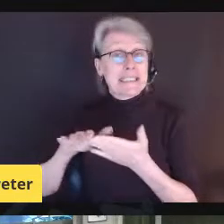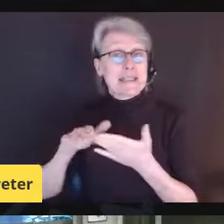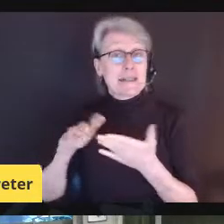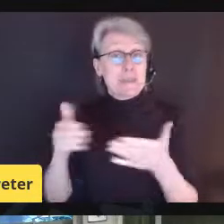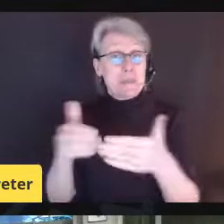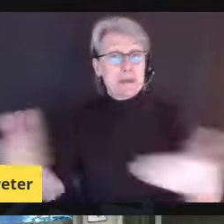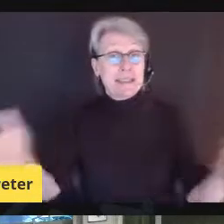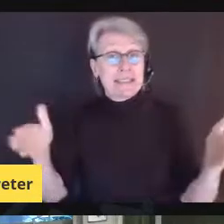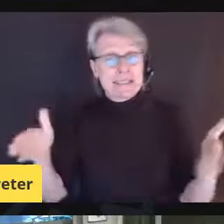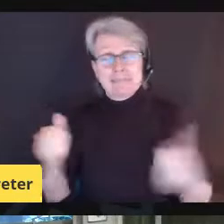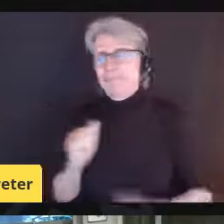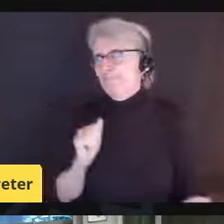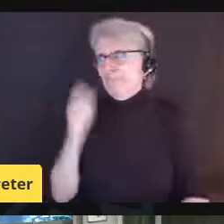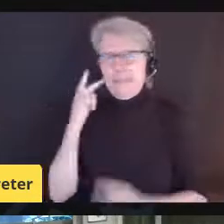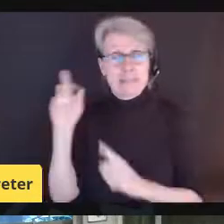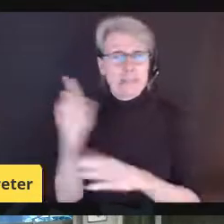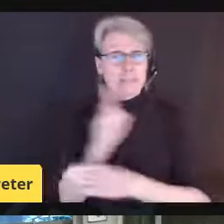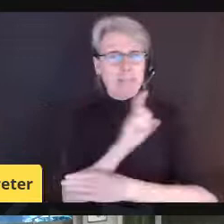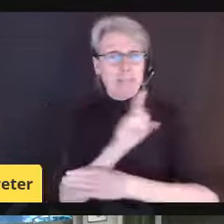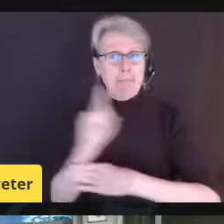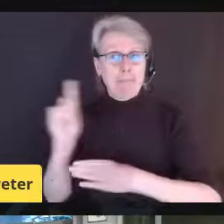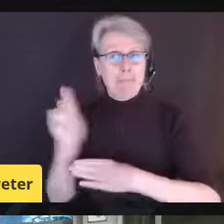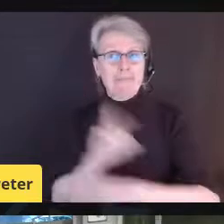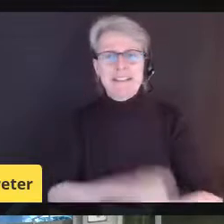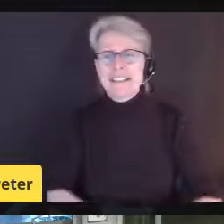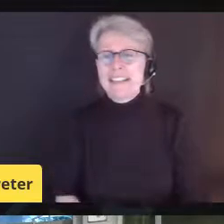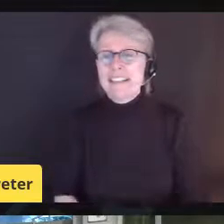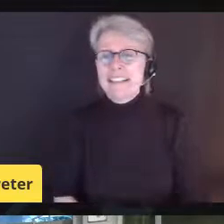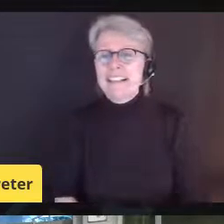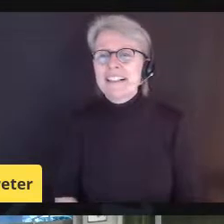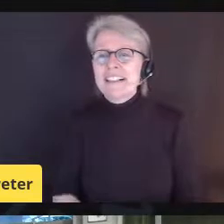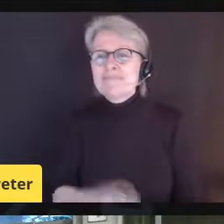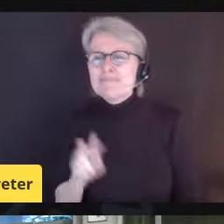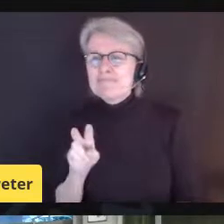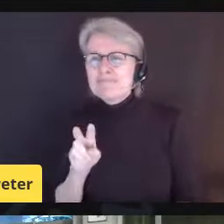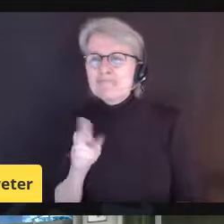Sorry. I'm like, this is strange, man.